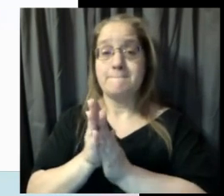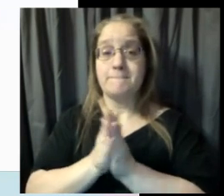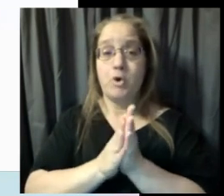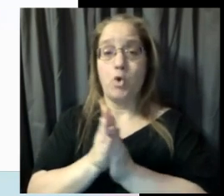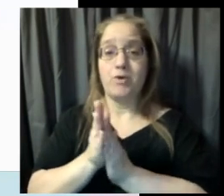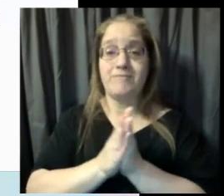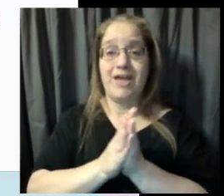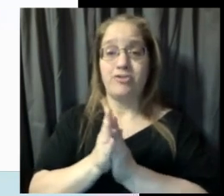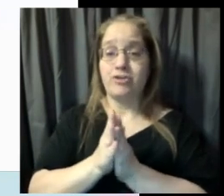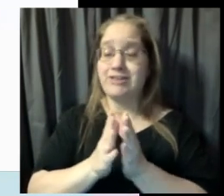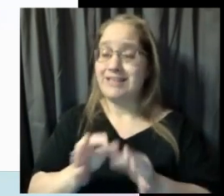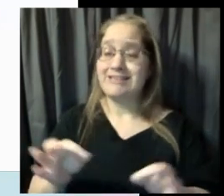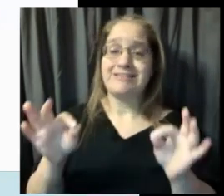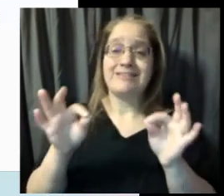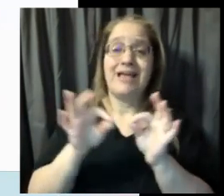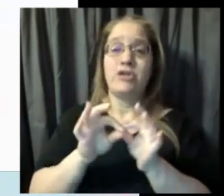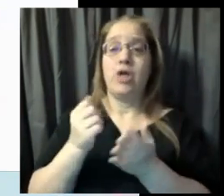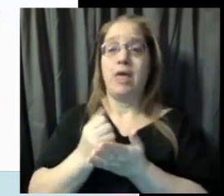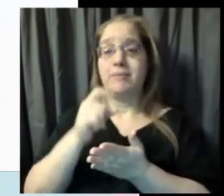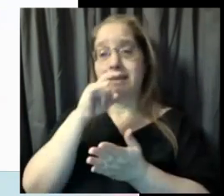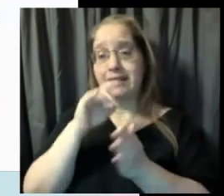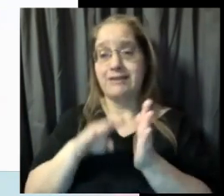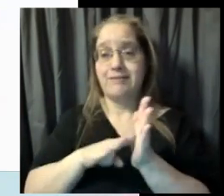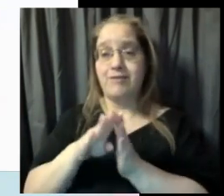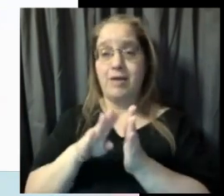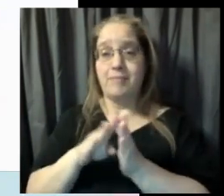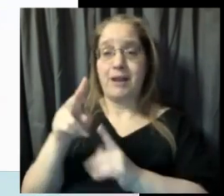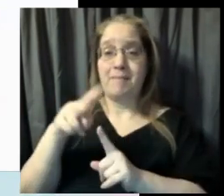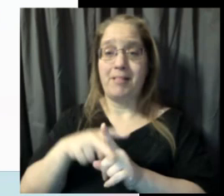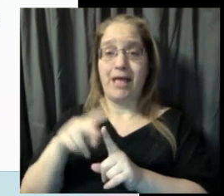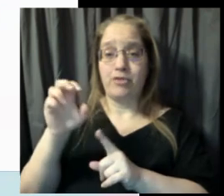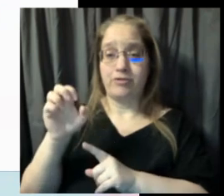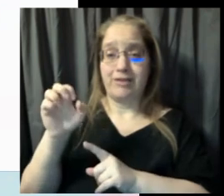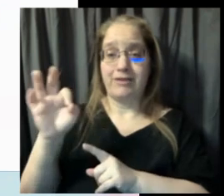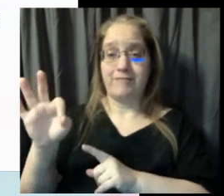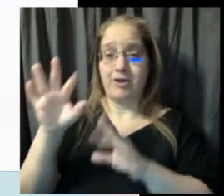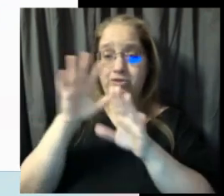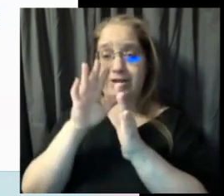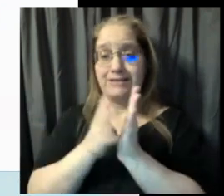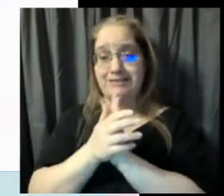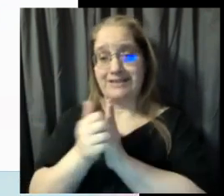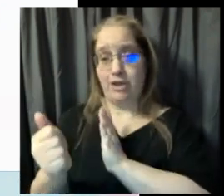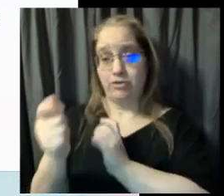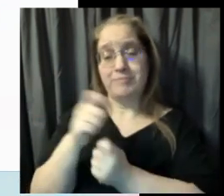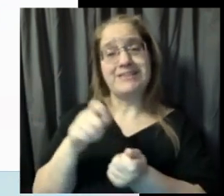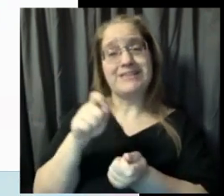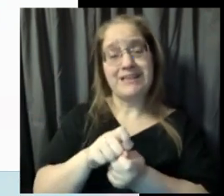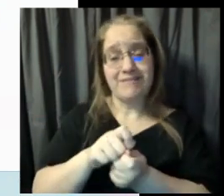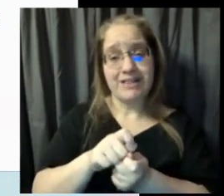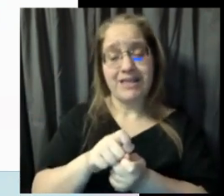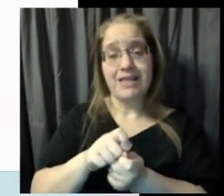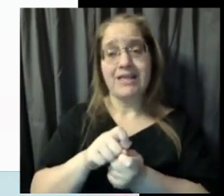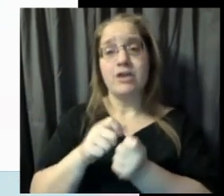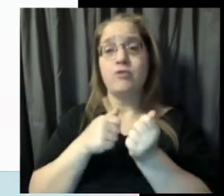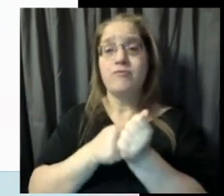Motivation is essential in helping children develop and apply their executive function skills, especially when it